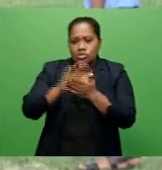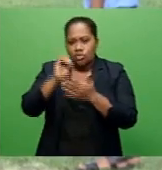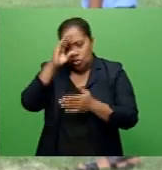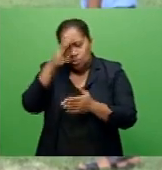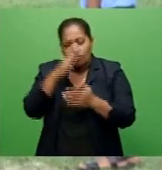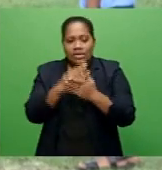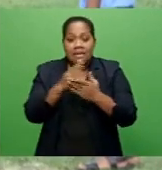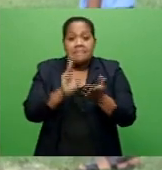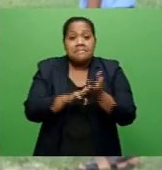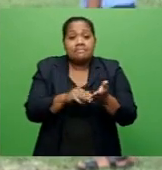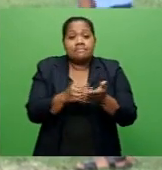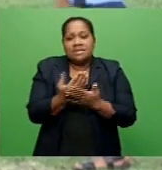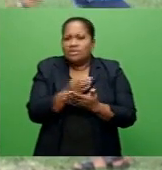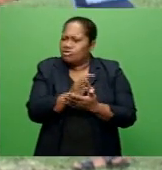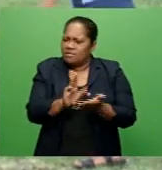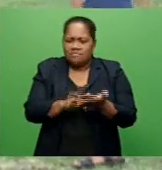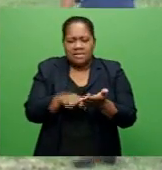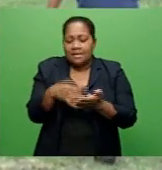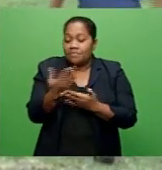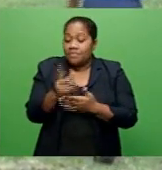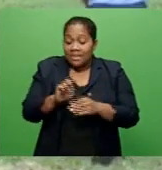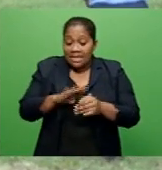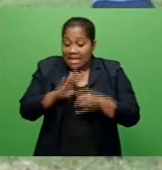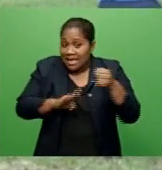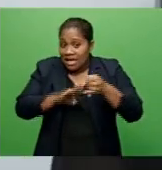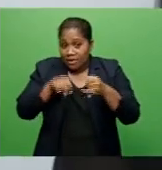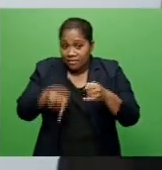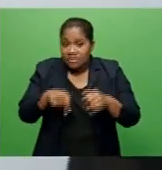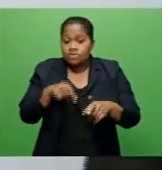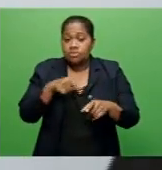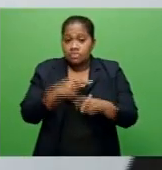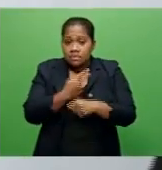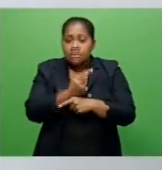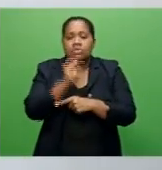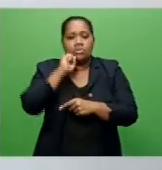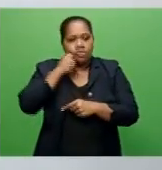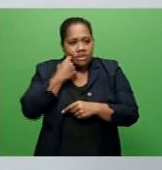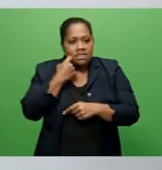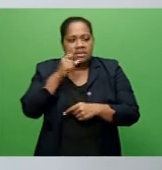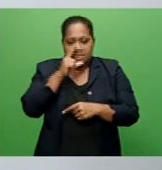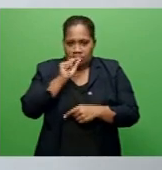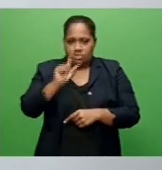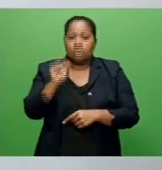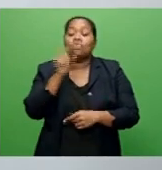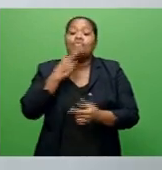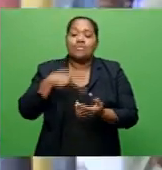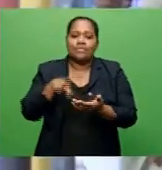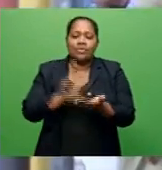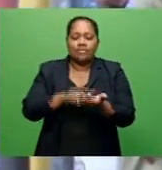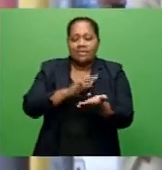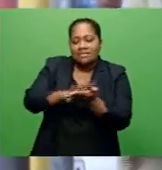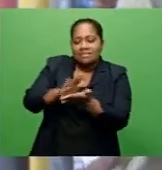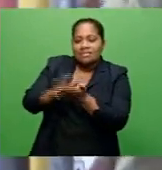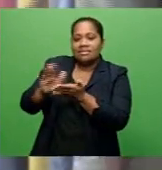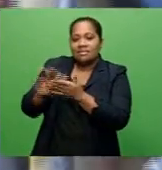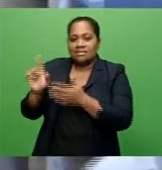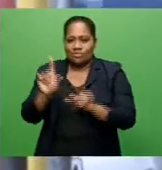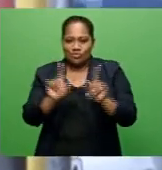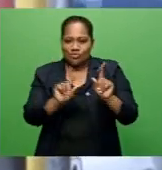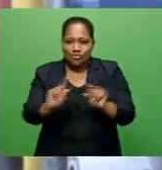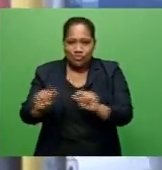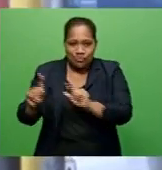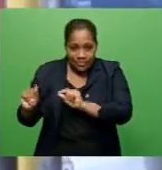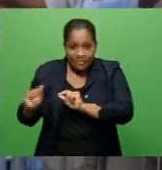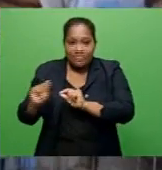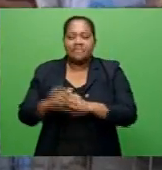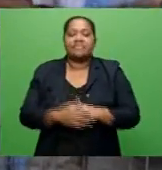Monday, by the end of this week, we will be able to get a report of the cleaning up that has been done, the Ministry of Health process